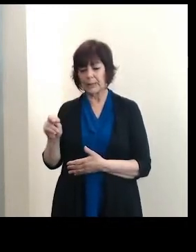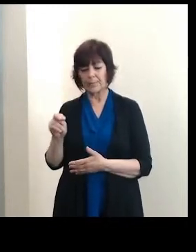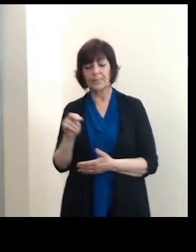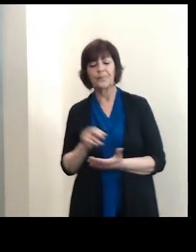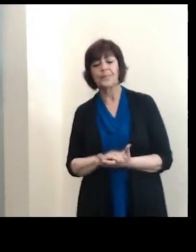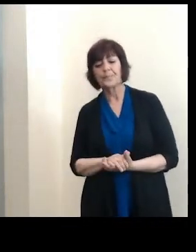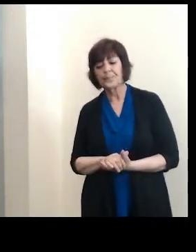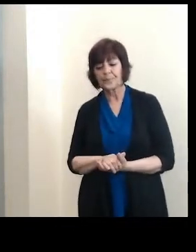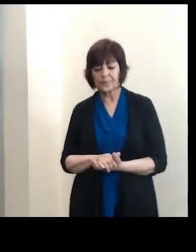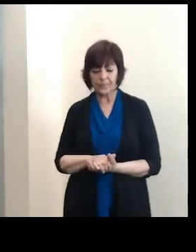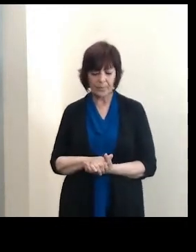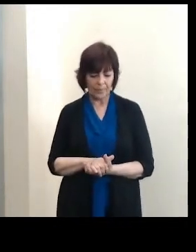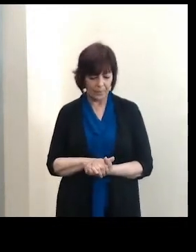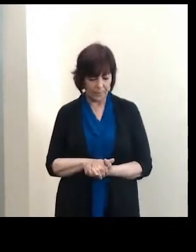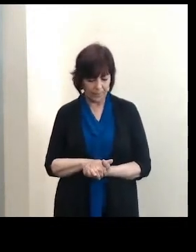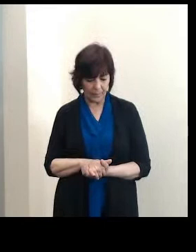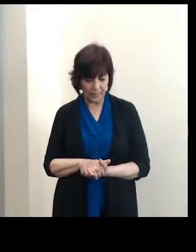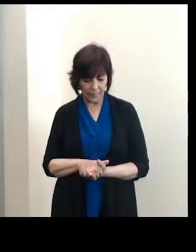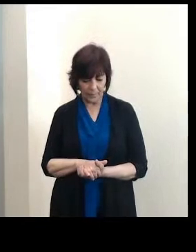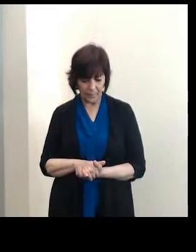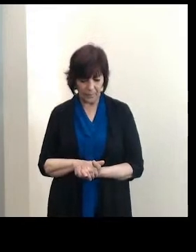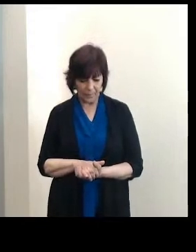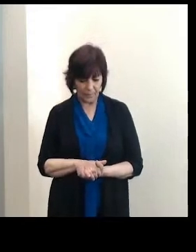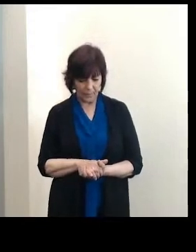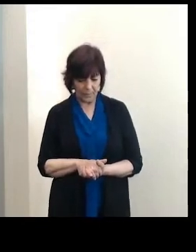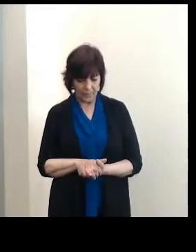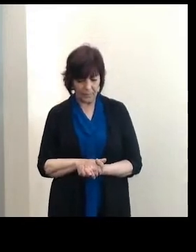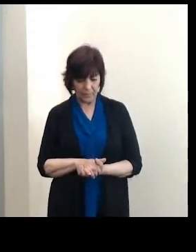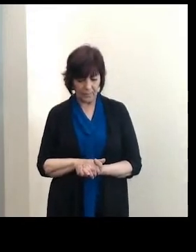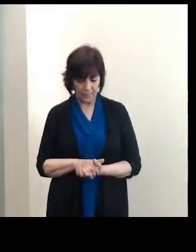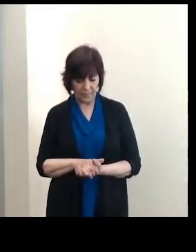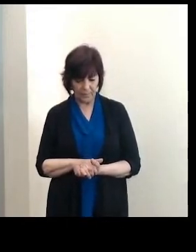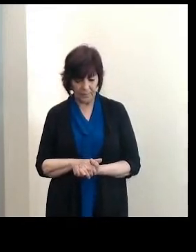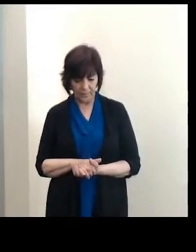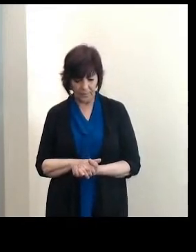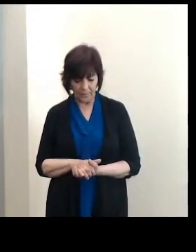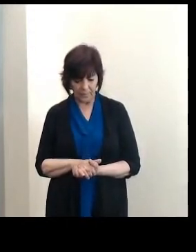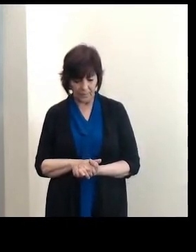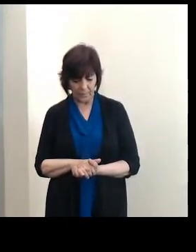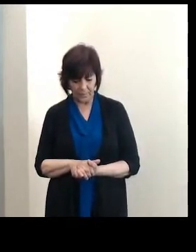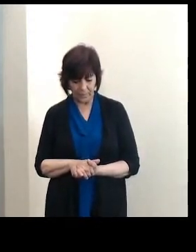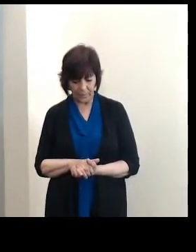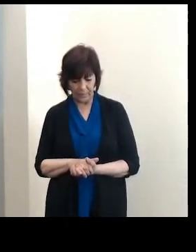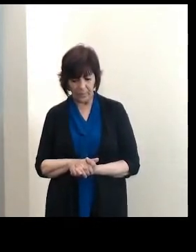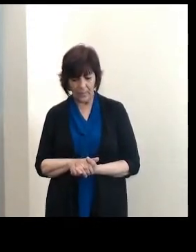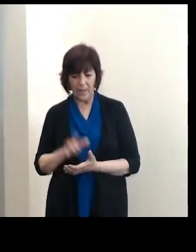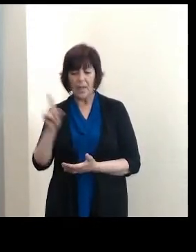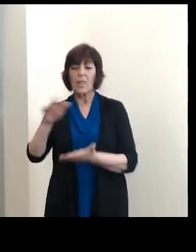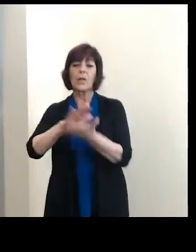the transmission rate of those 500-plus school cases. Do you know if they were transmitted in the schools?